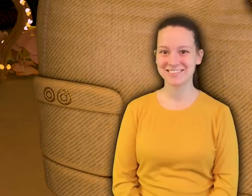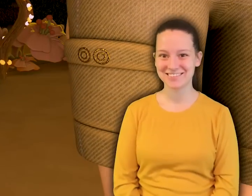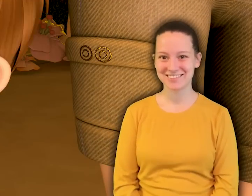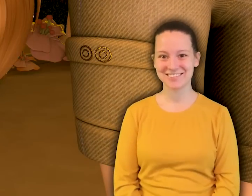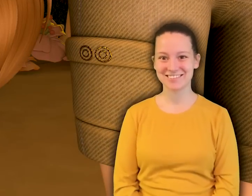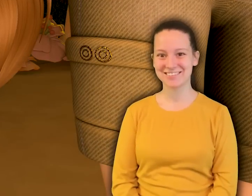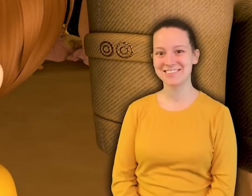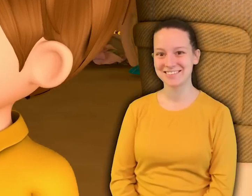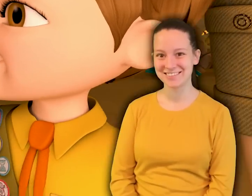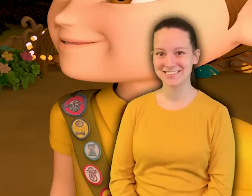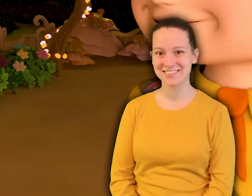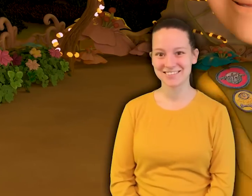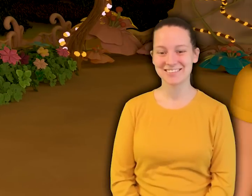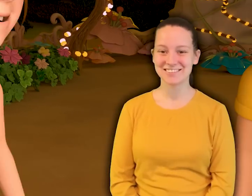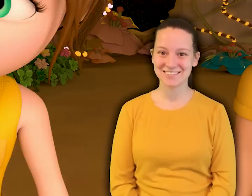around